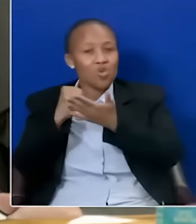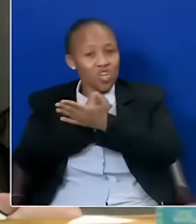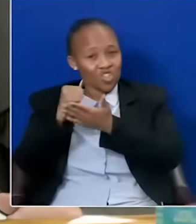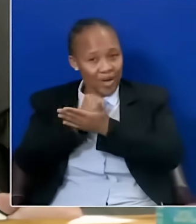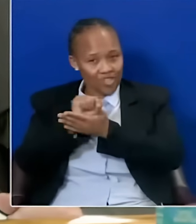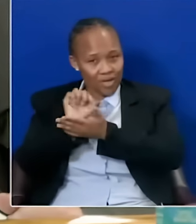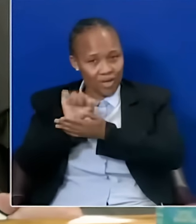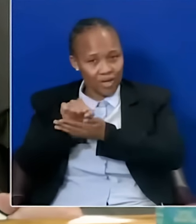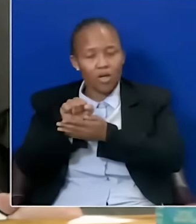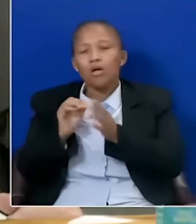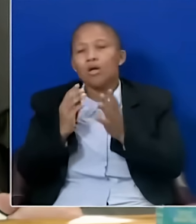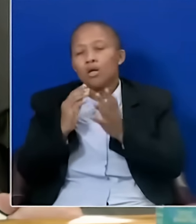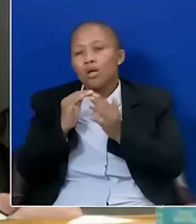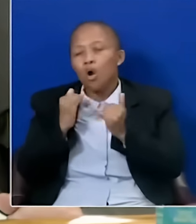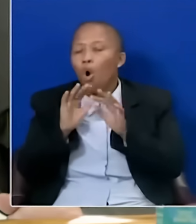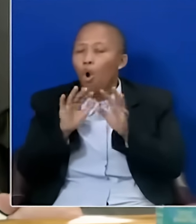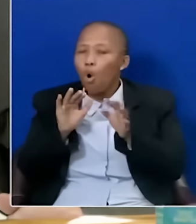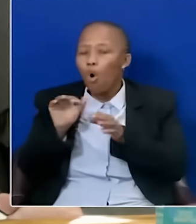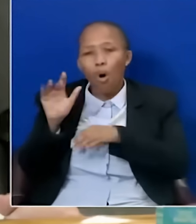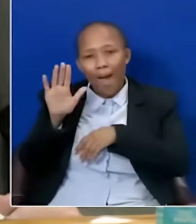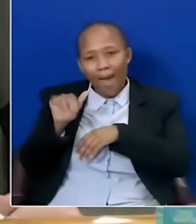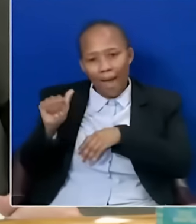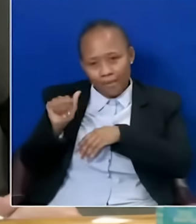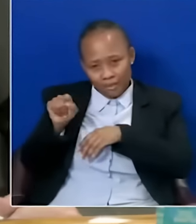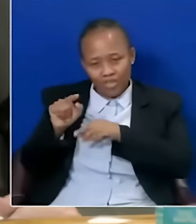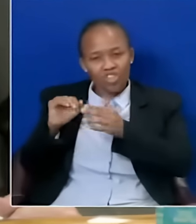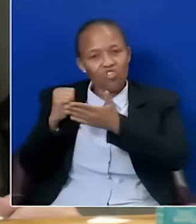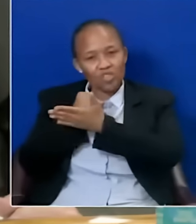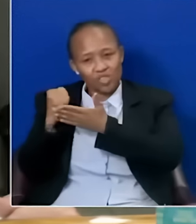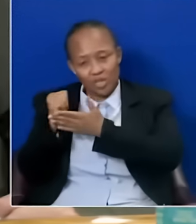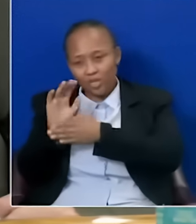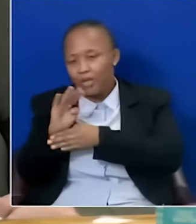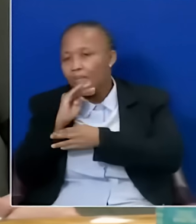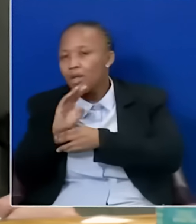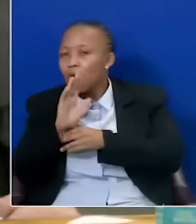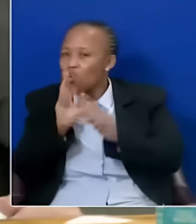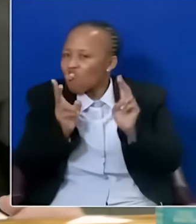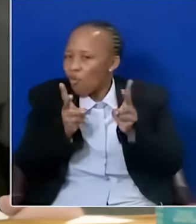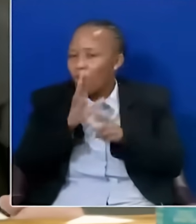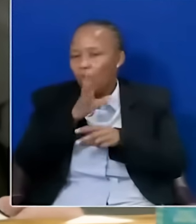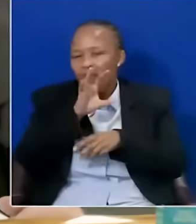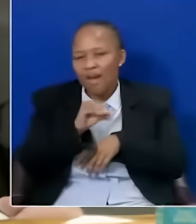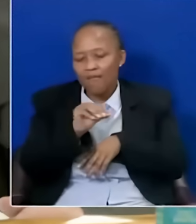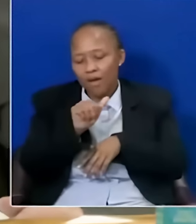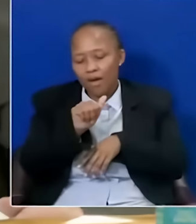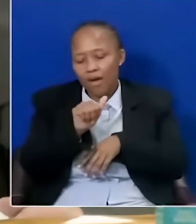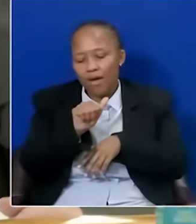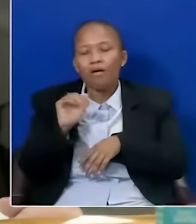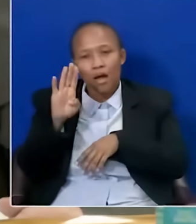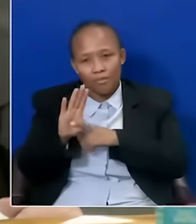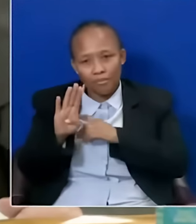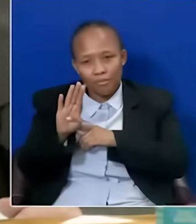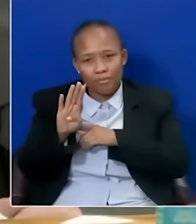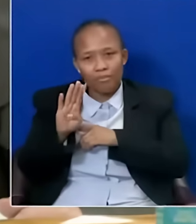ABIS registration. And ordinarily you would have an ABIS registration number there as case number, but